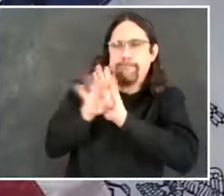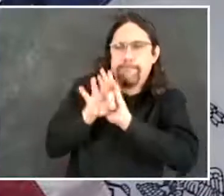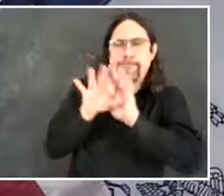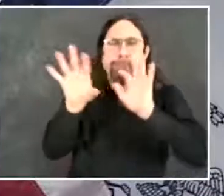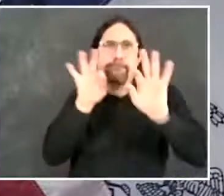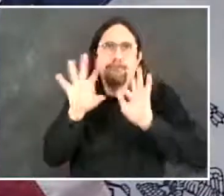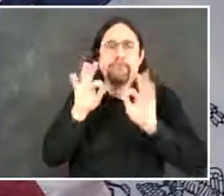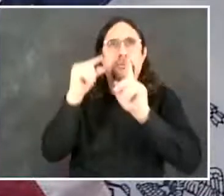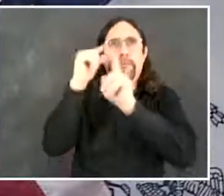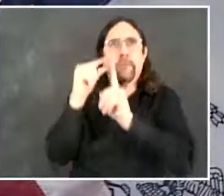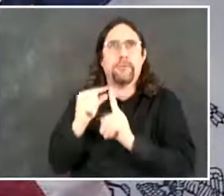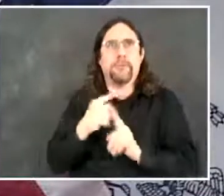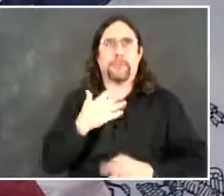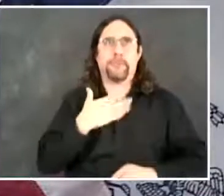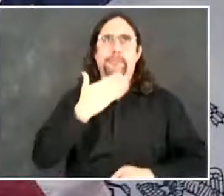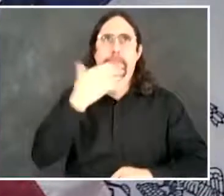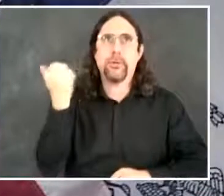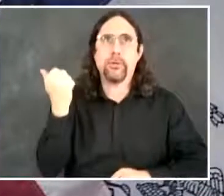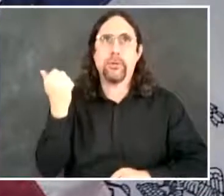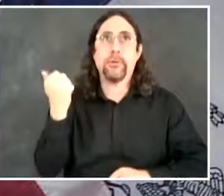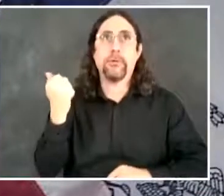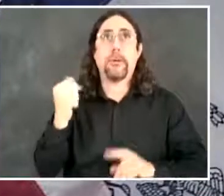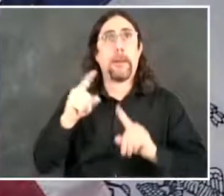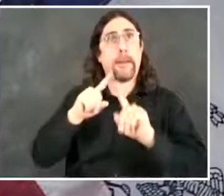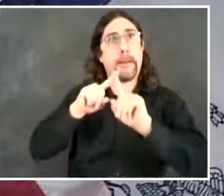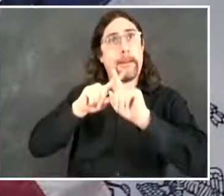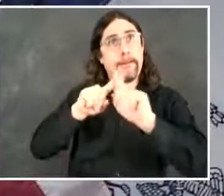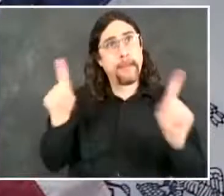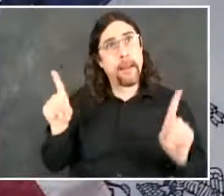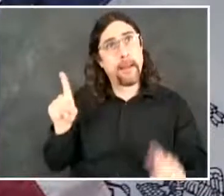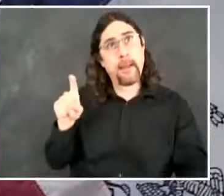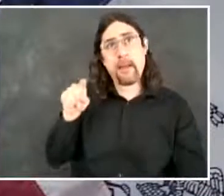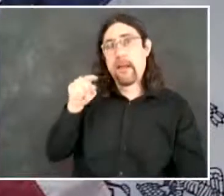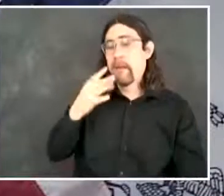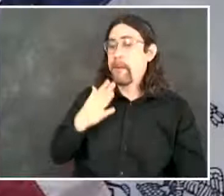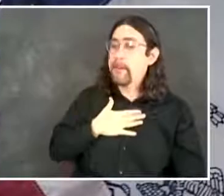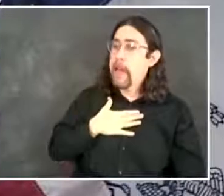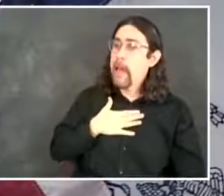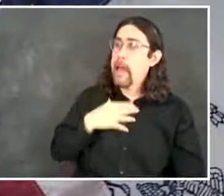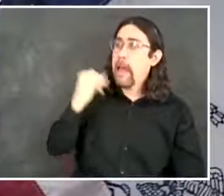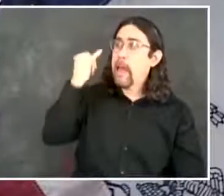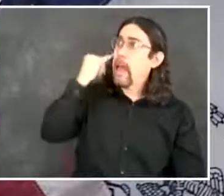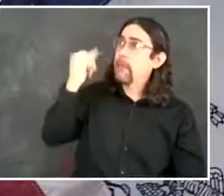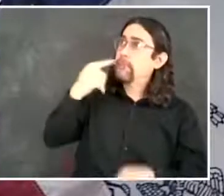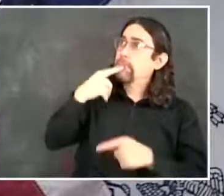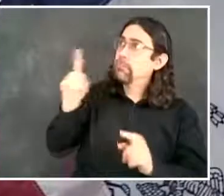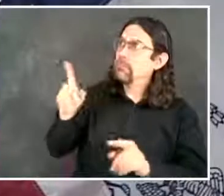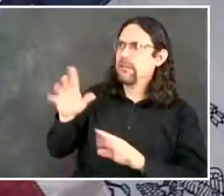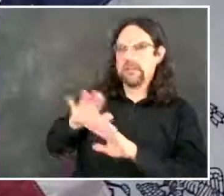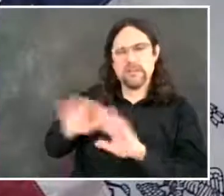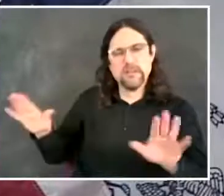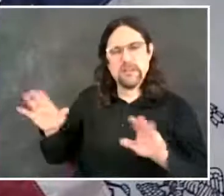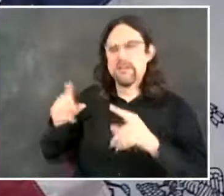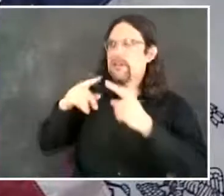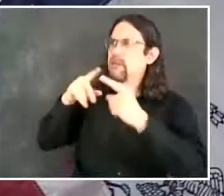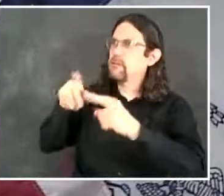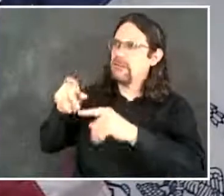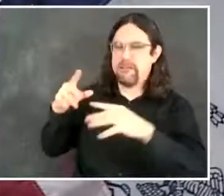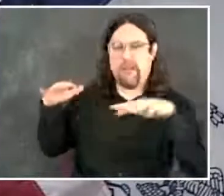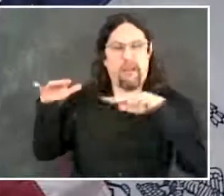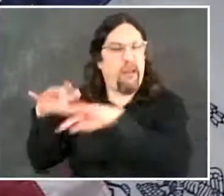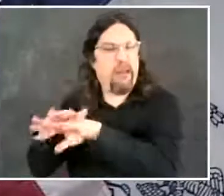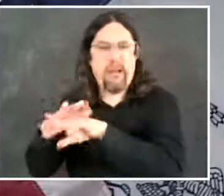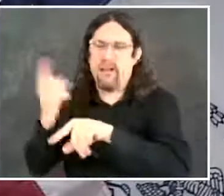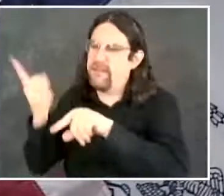I think everyone heard my public comments and understood that I was trying to strike a balance and show that I